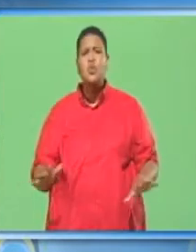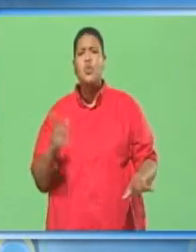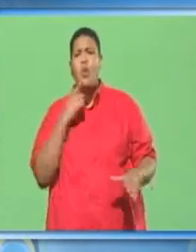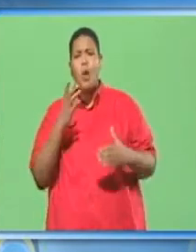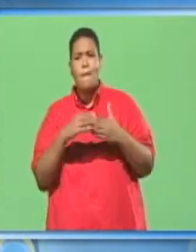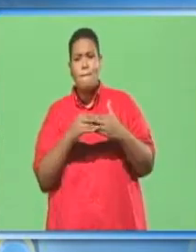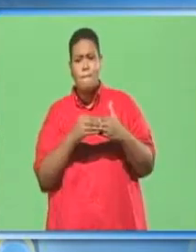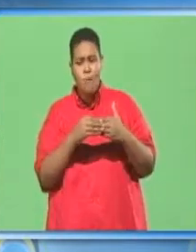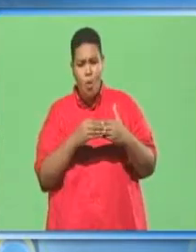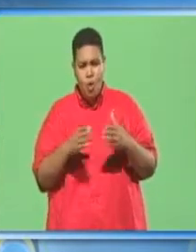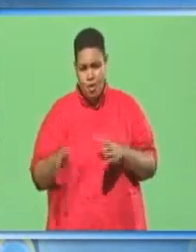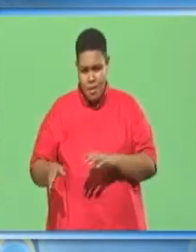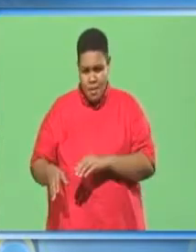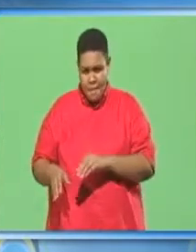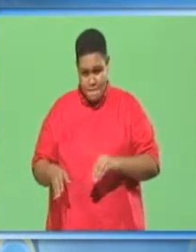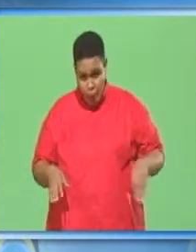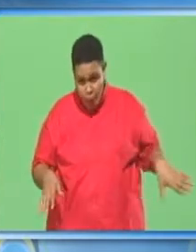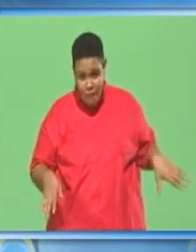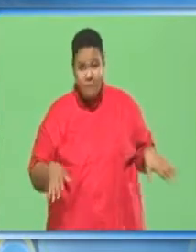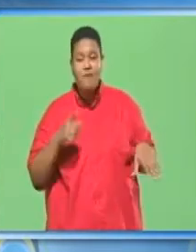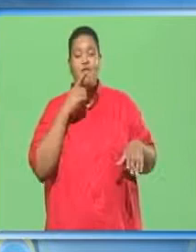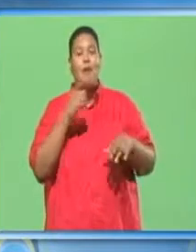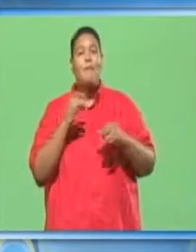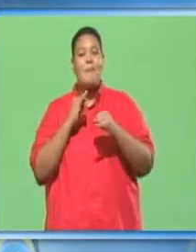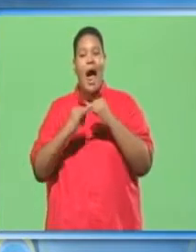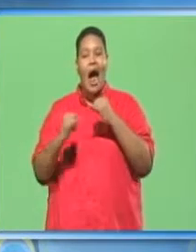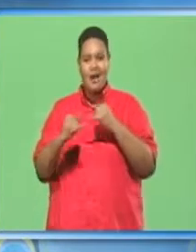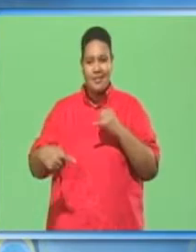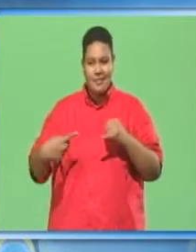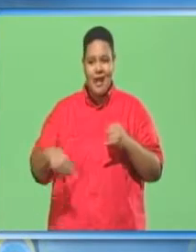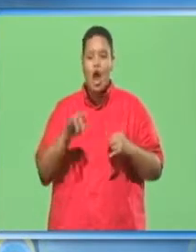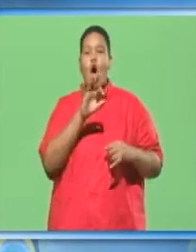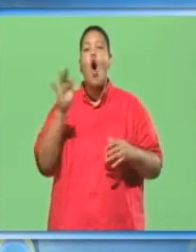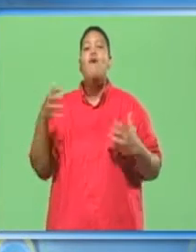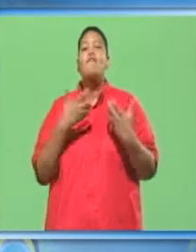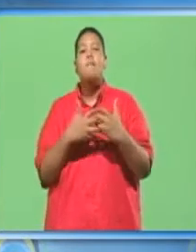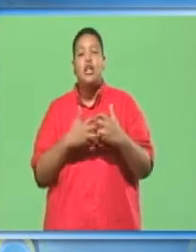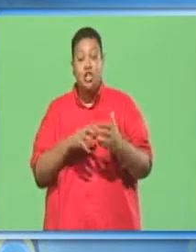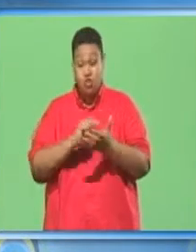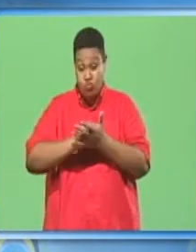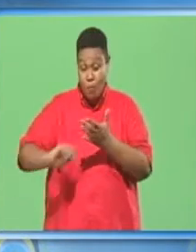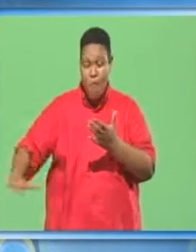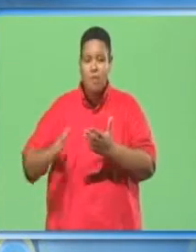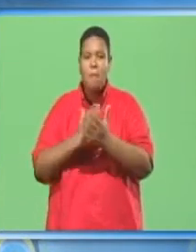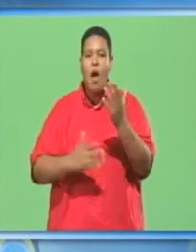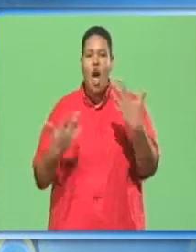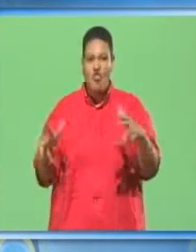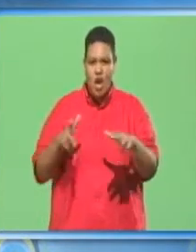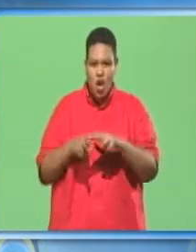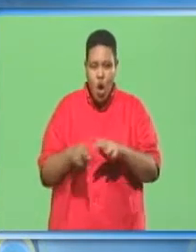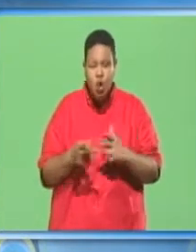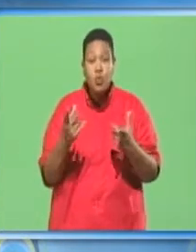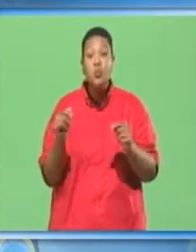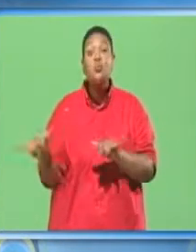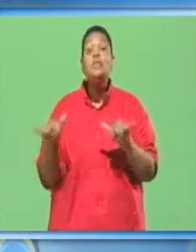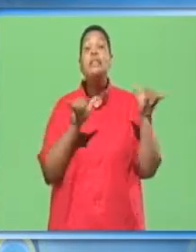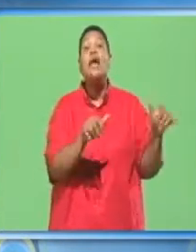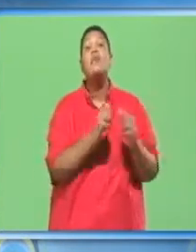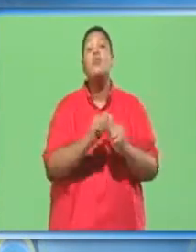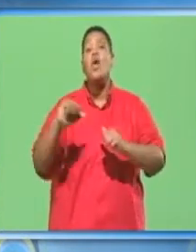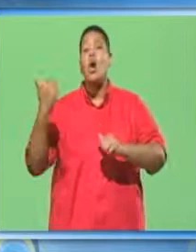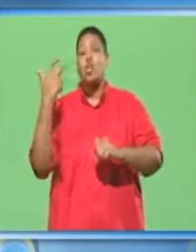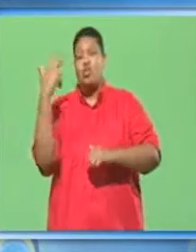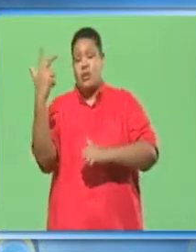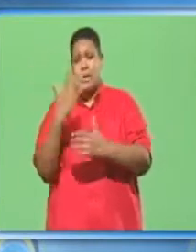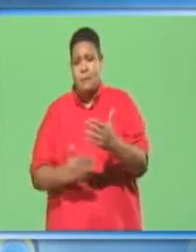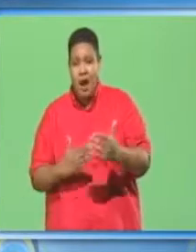board away from the blade and turn off the machine. Remove the piece which was cut. Do the same with the other 3